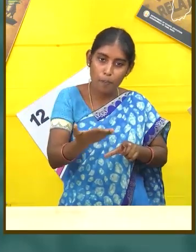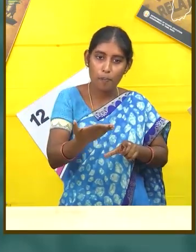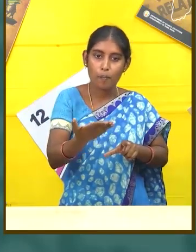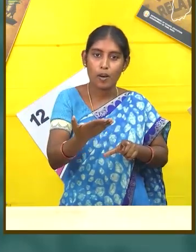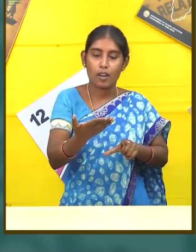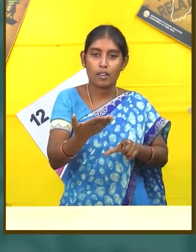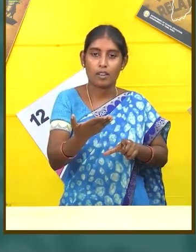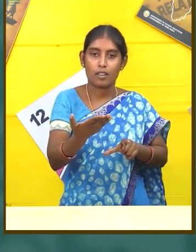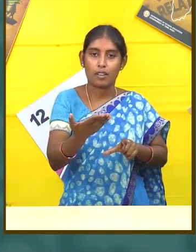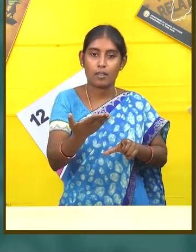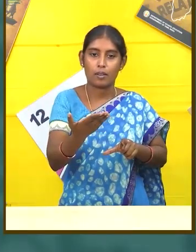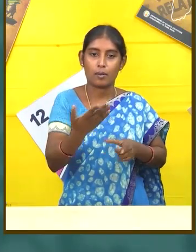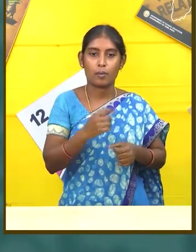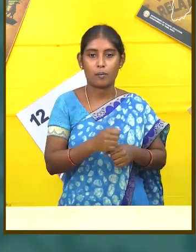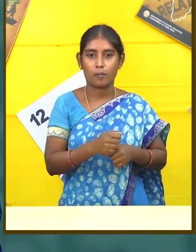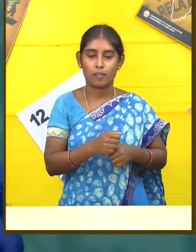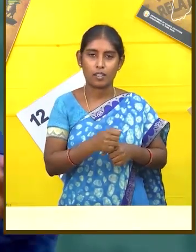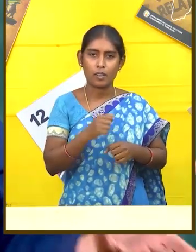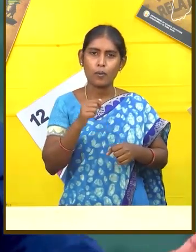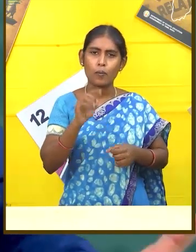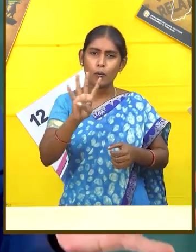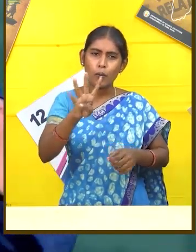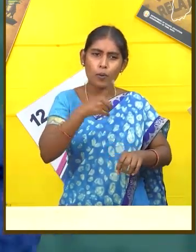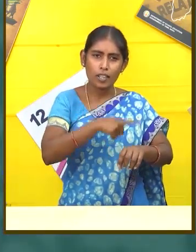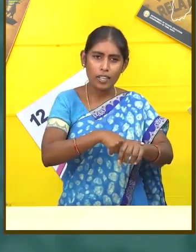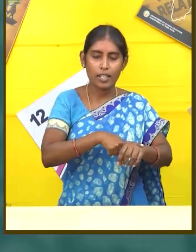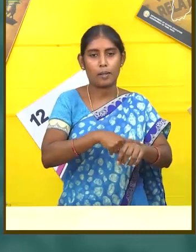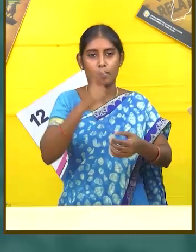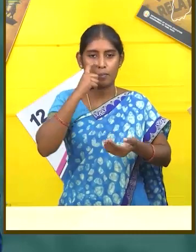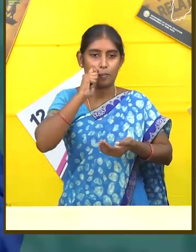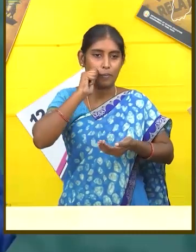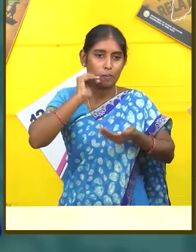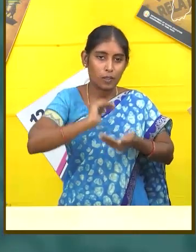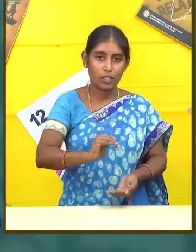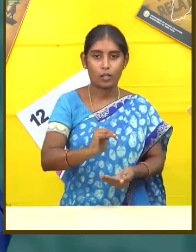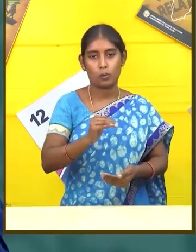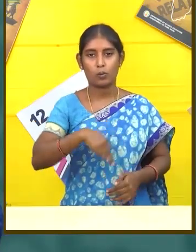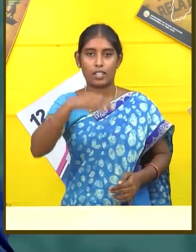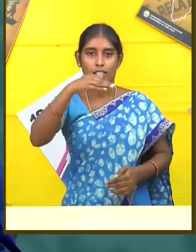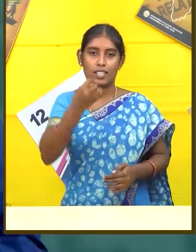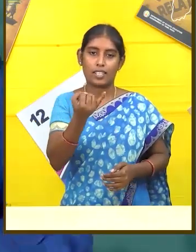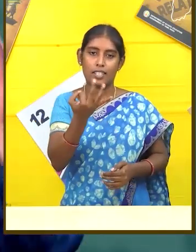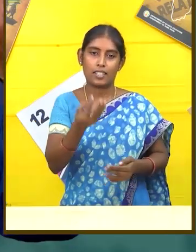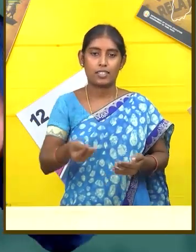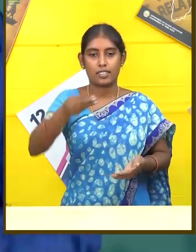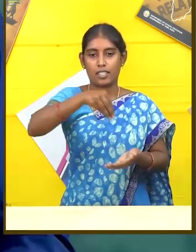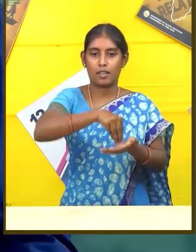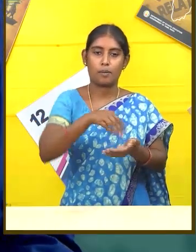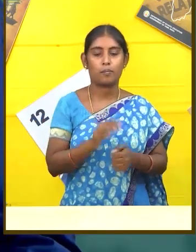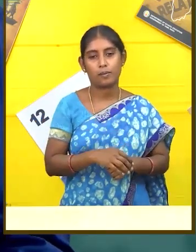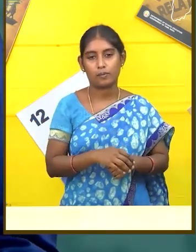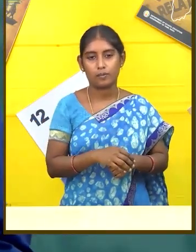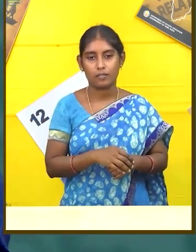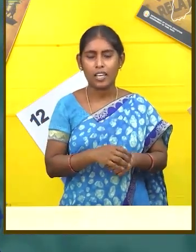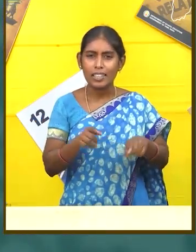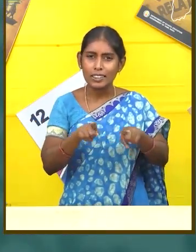of father will be 4 times his son's age. So, with these two equations, first what we have to